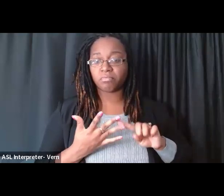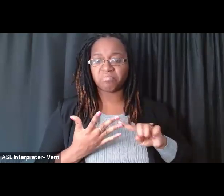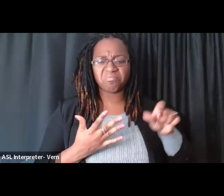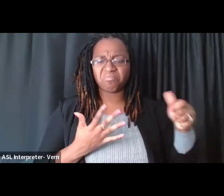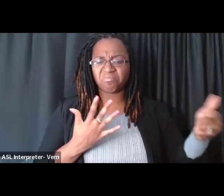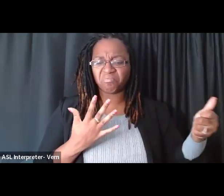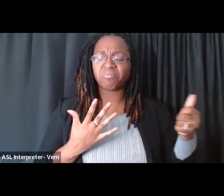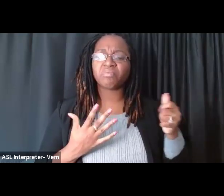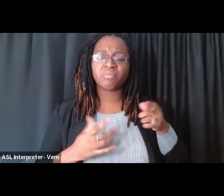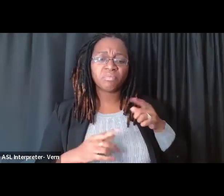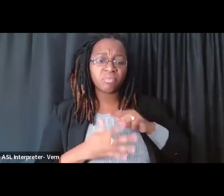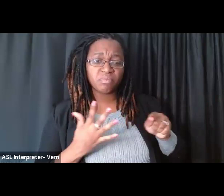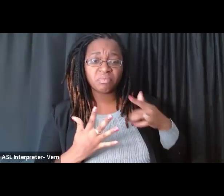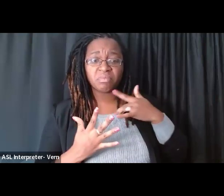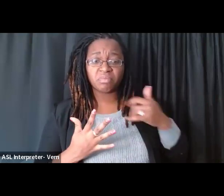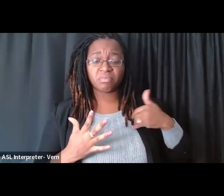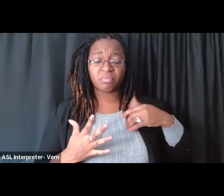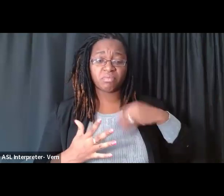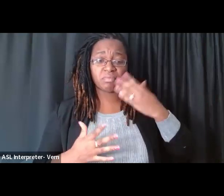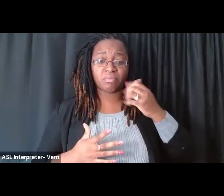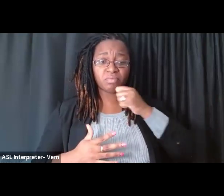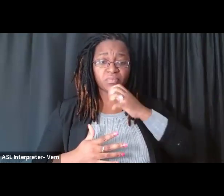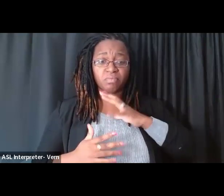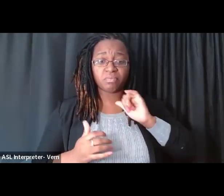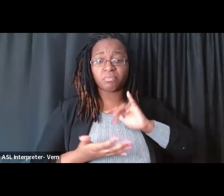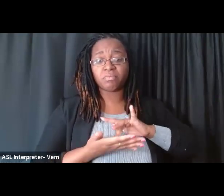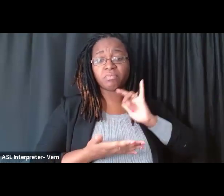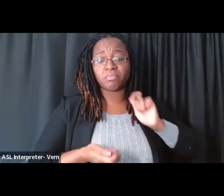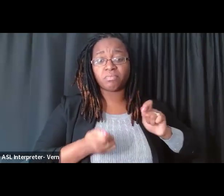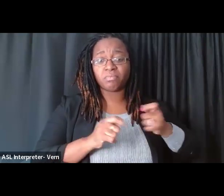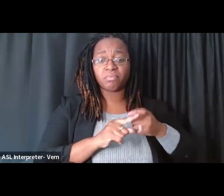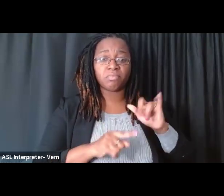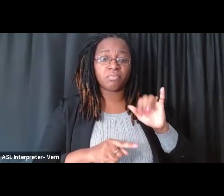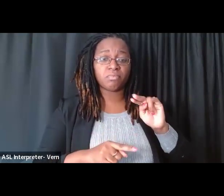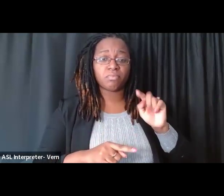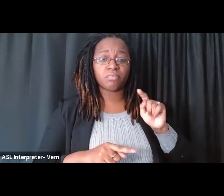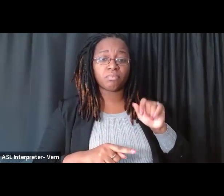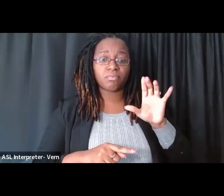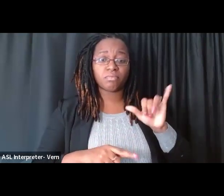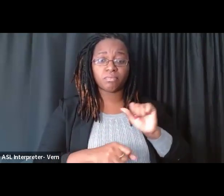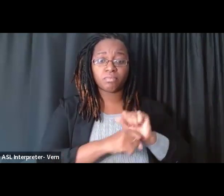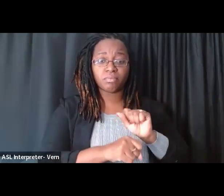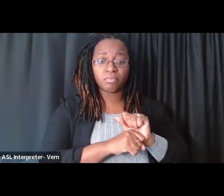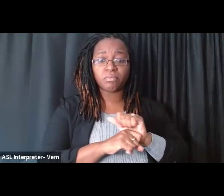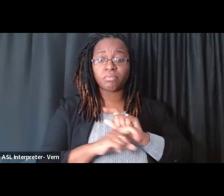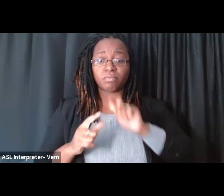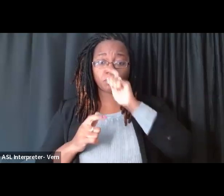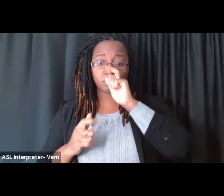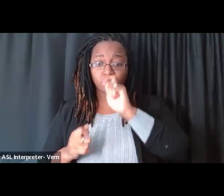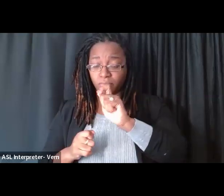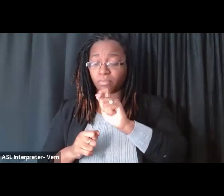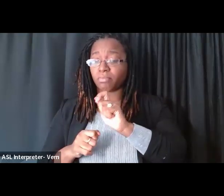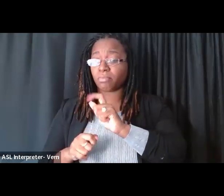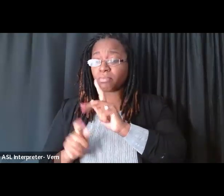allowed mostly white women to shape and profit from intimacy work, while interested practitioners of color found